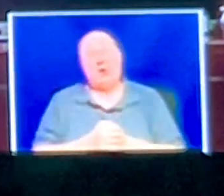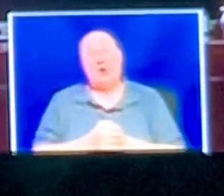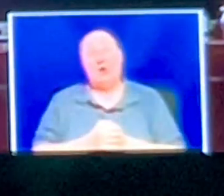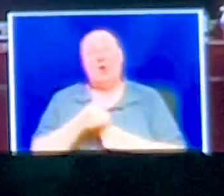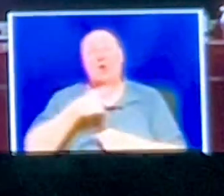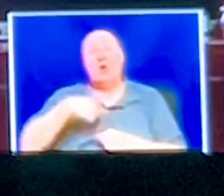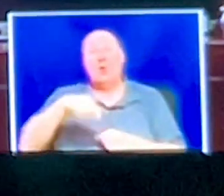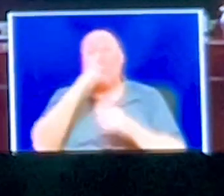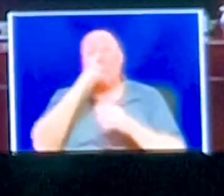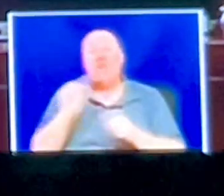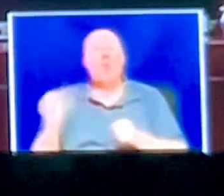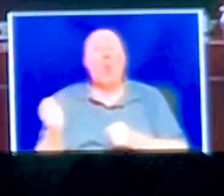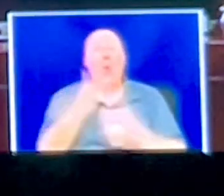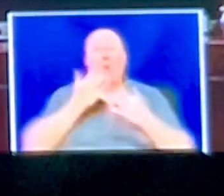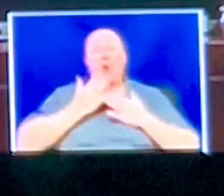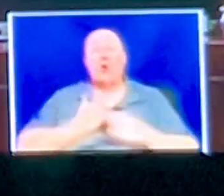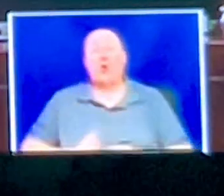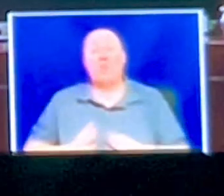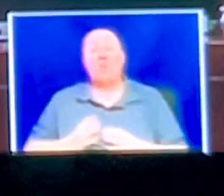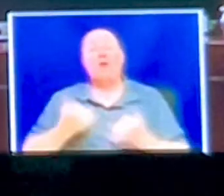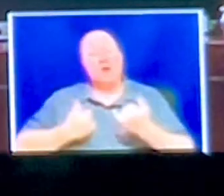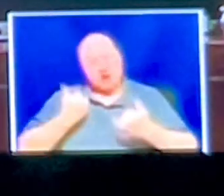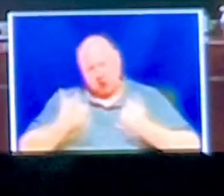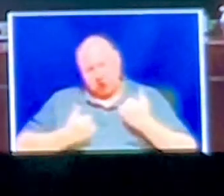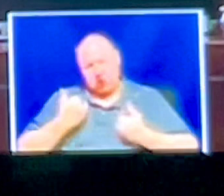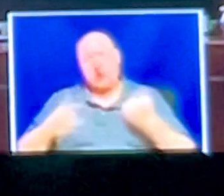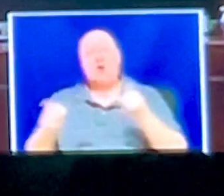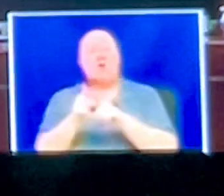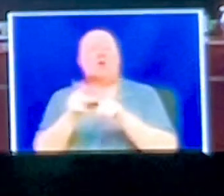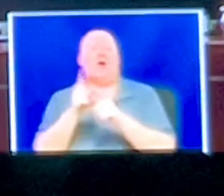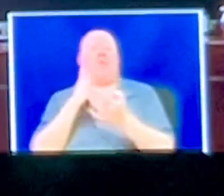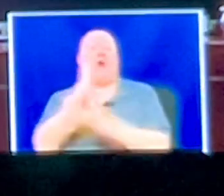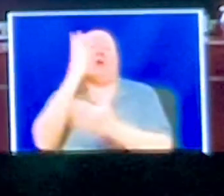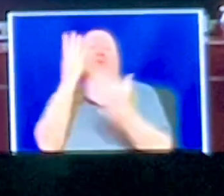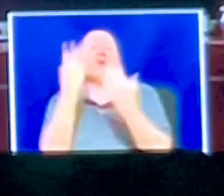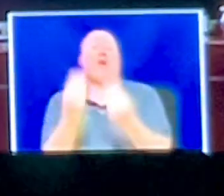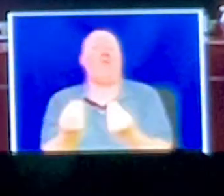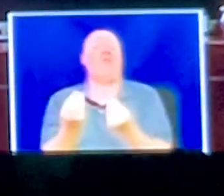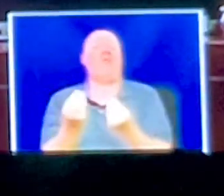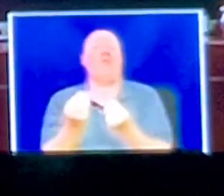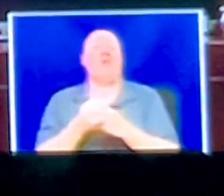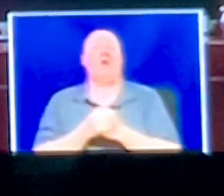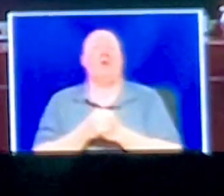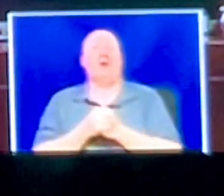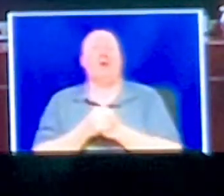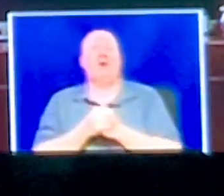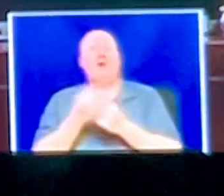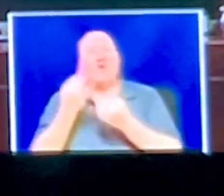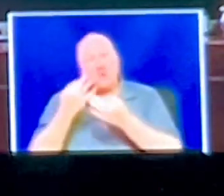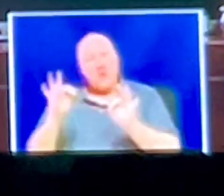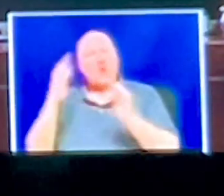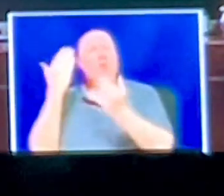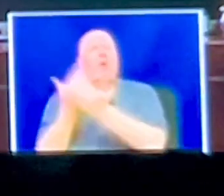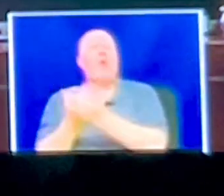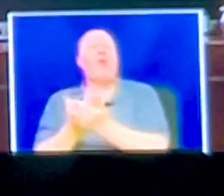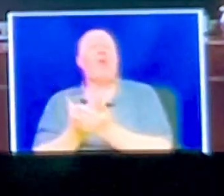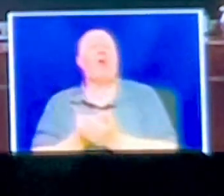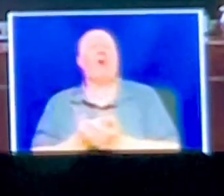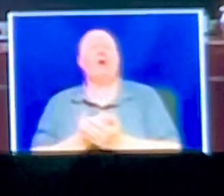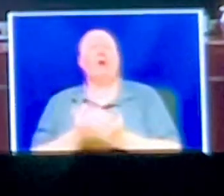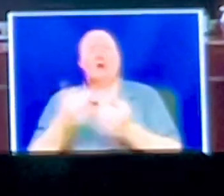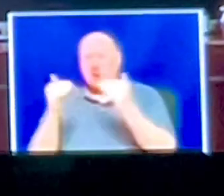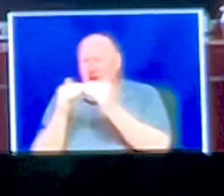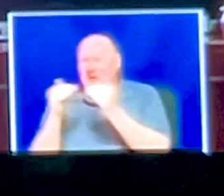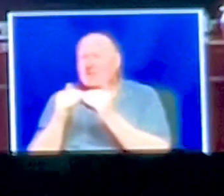all human beings enjoy the right to exist in freedom, enjoying